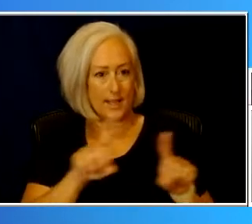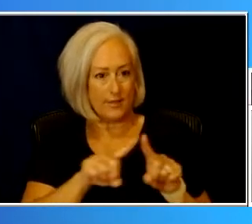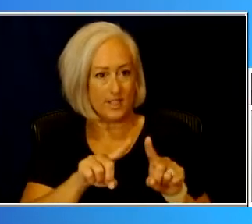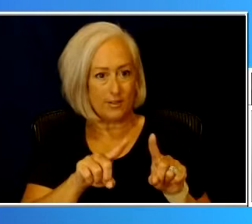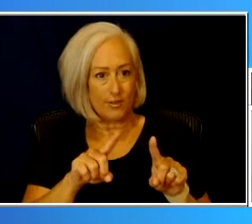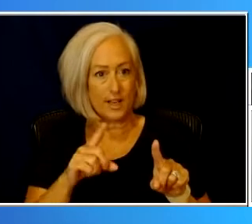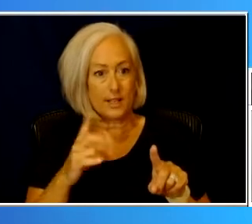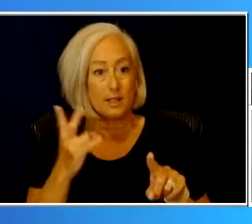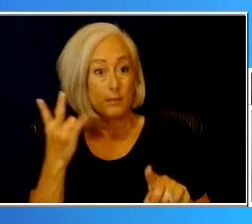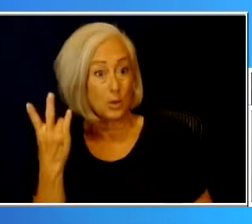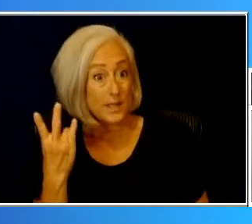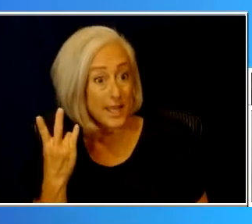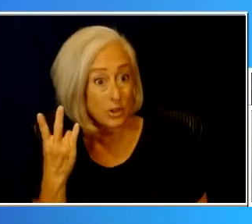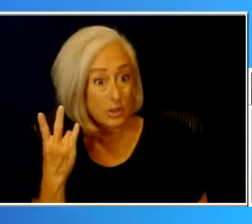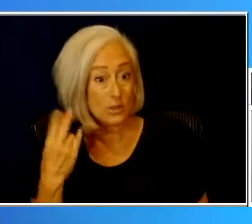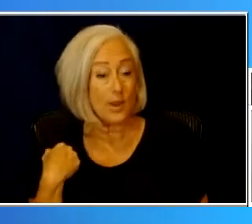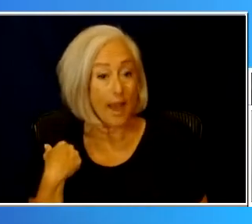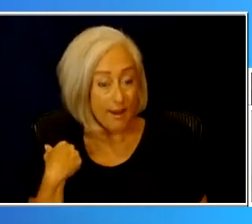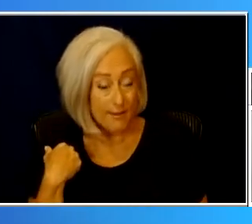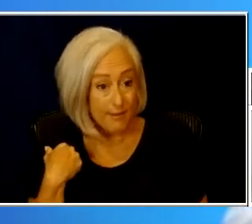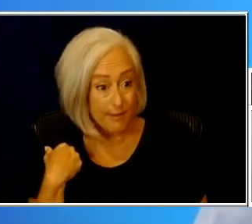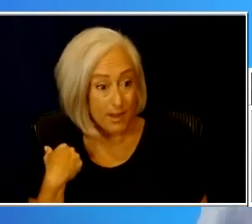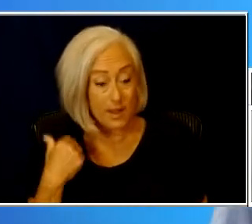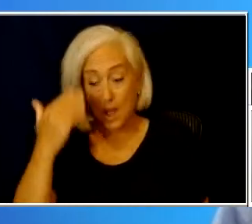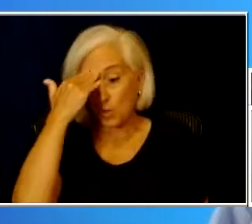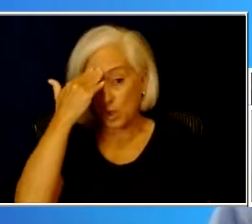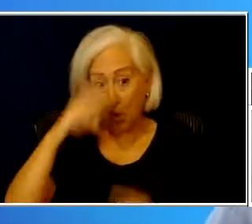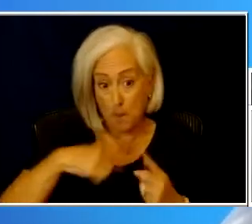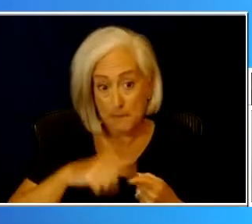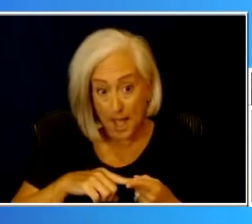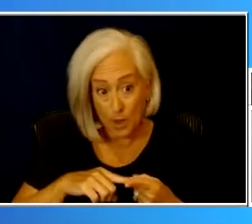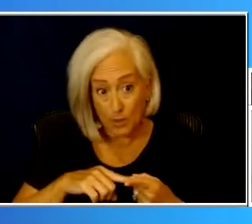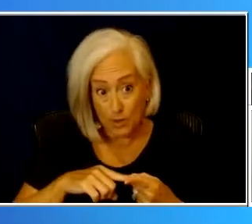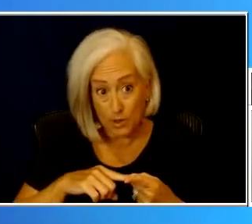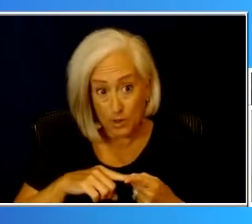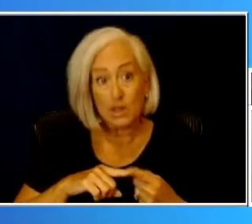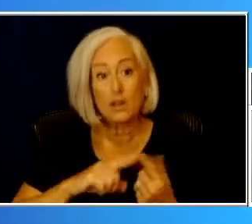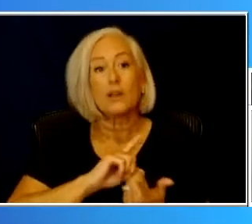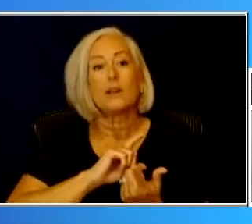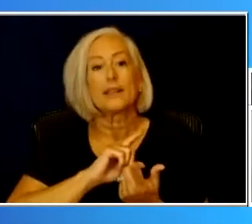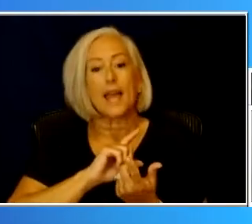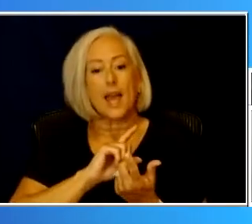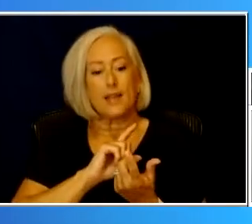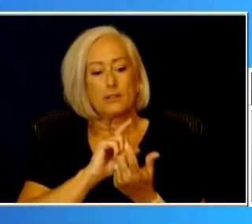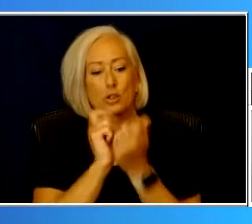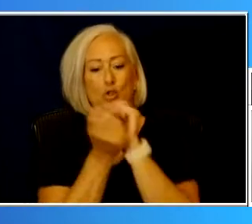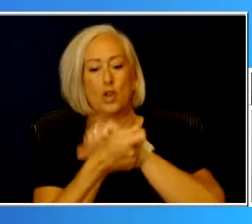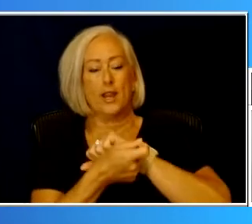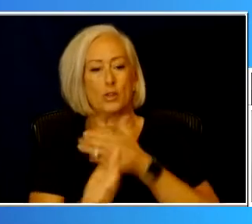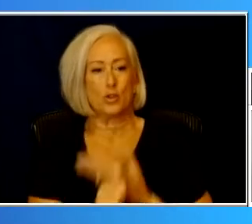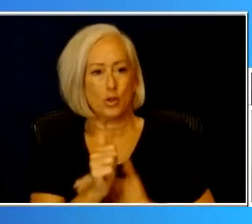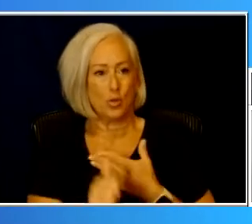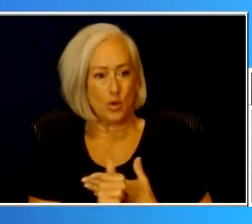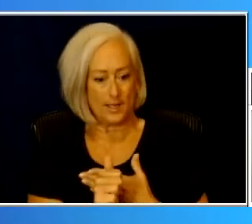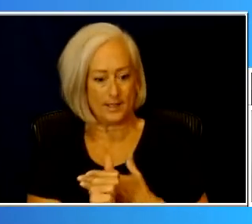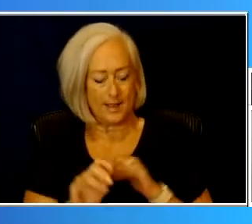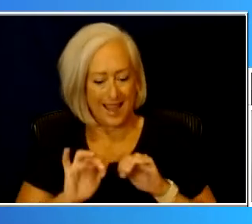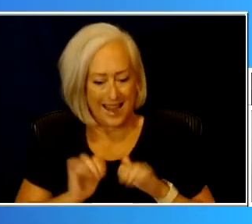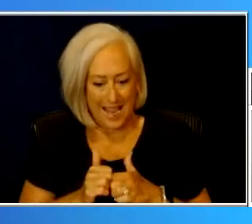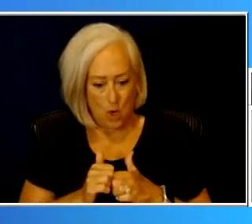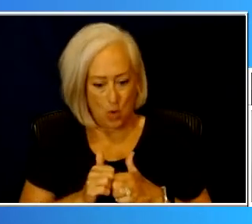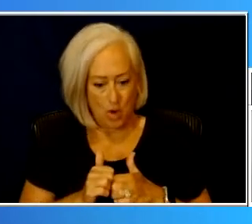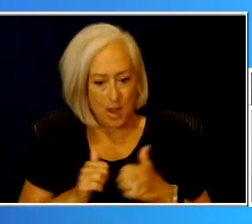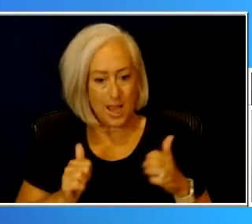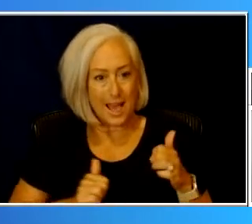today that we're aware of, actually modifies that risk and how aggressive we are with different recommendations for risk reduction.